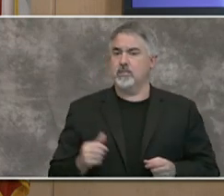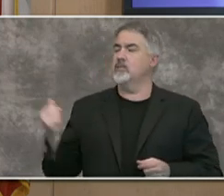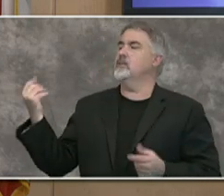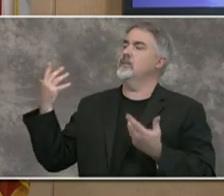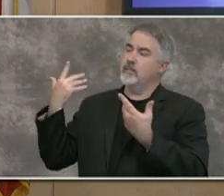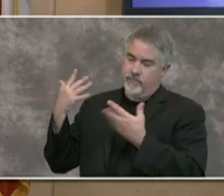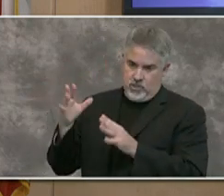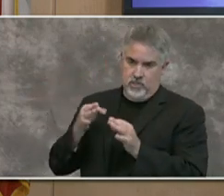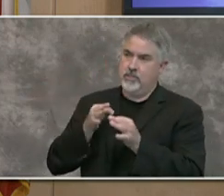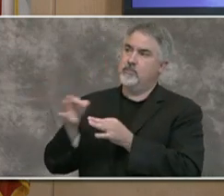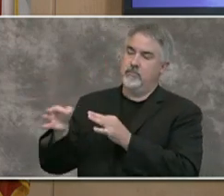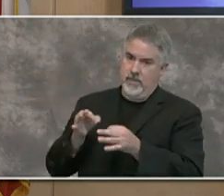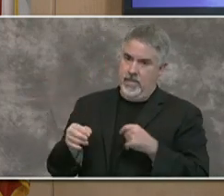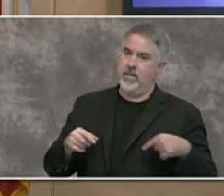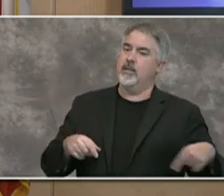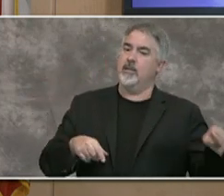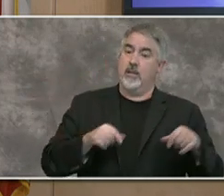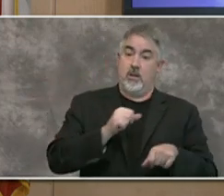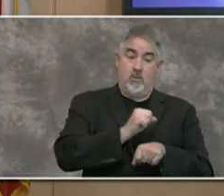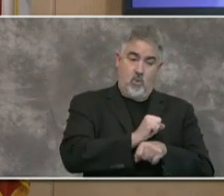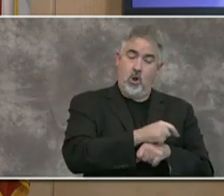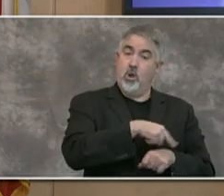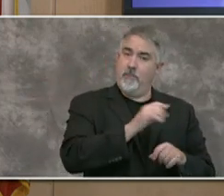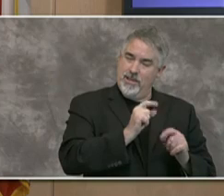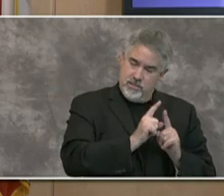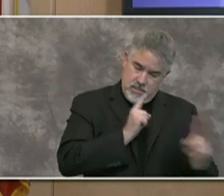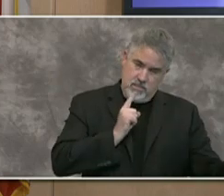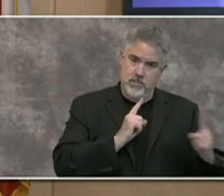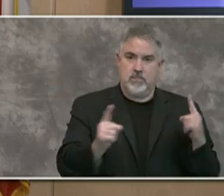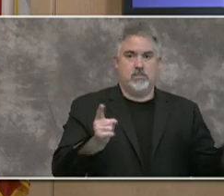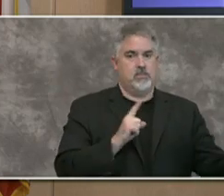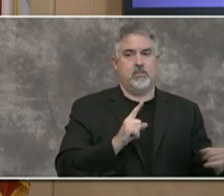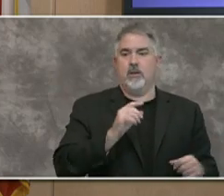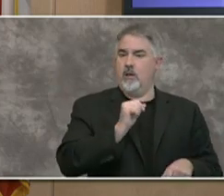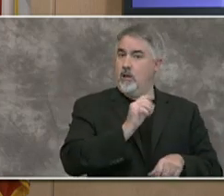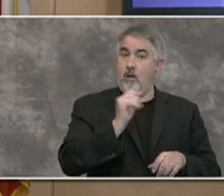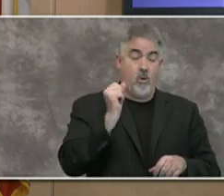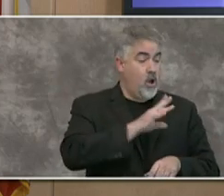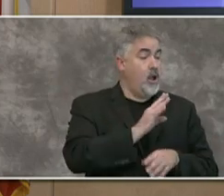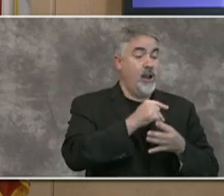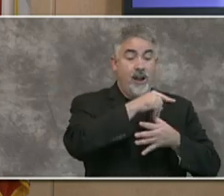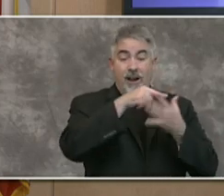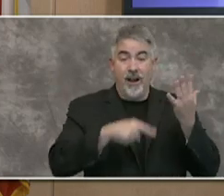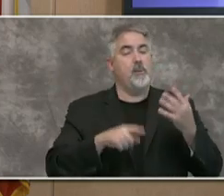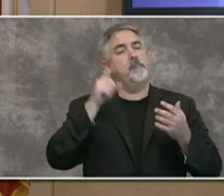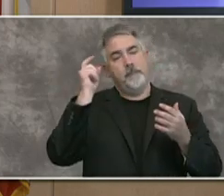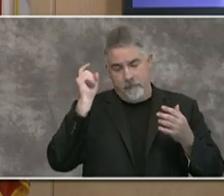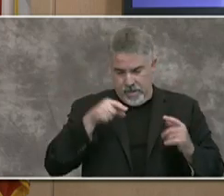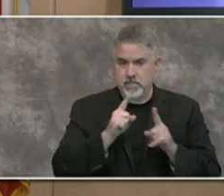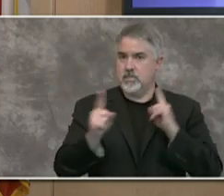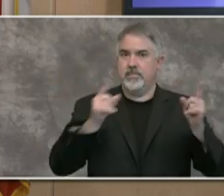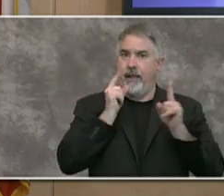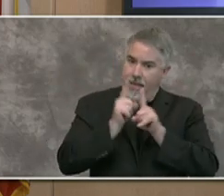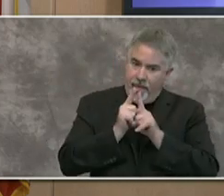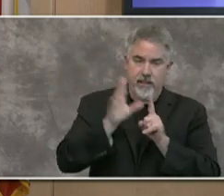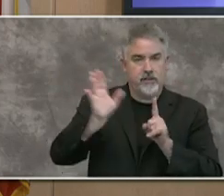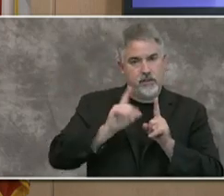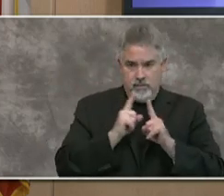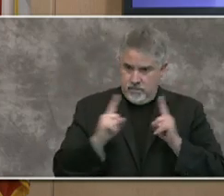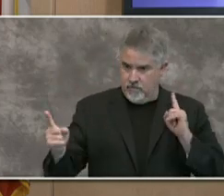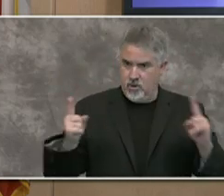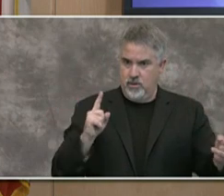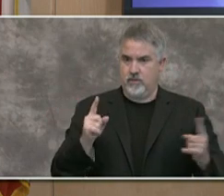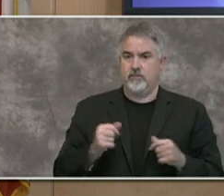distancing. All essential businesses that remain open in San Diego County are required to post outside of their